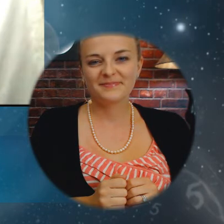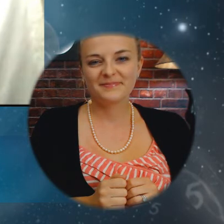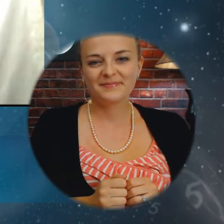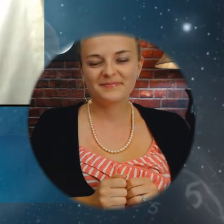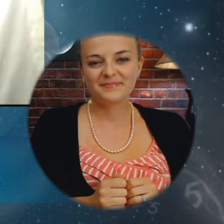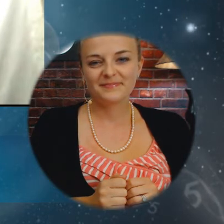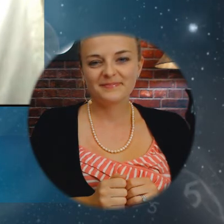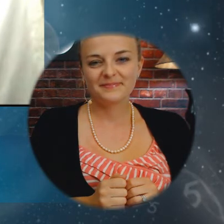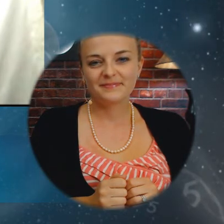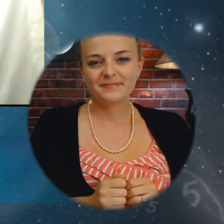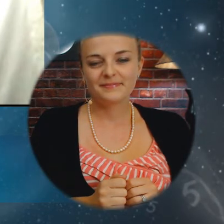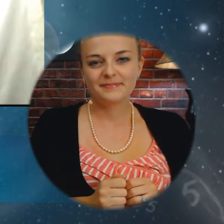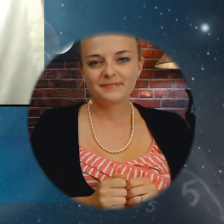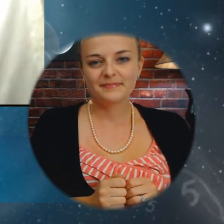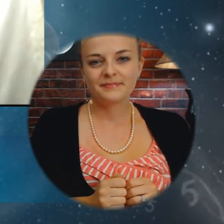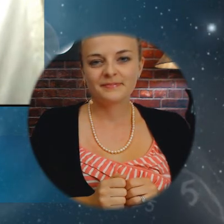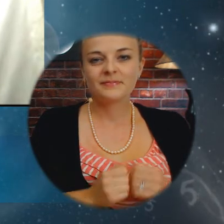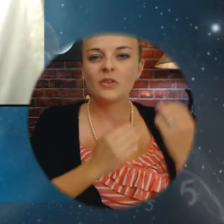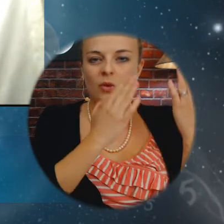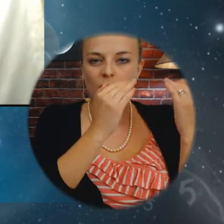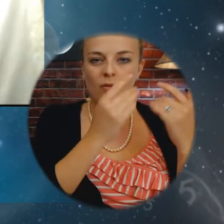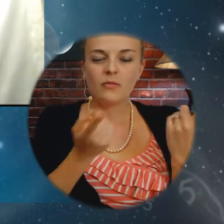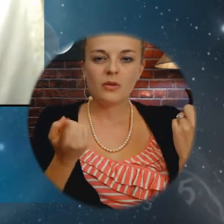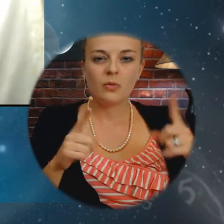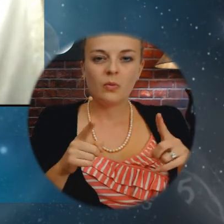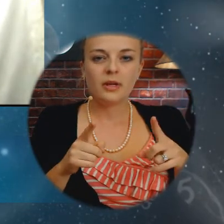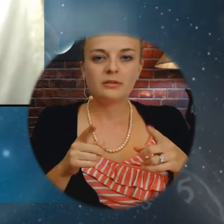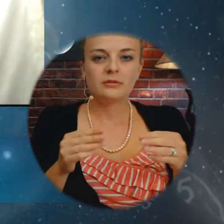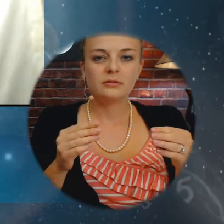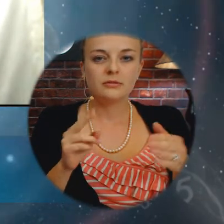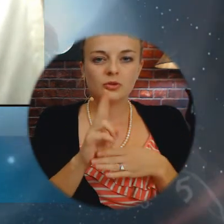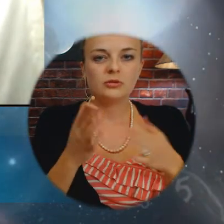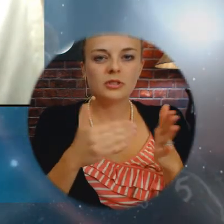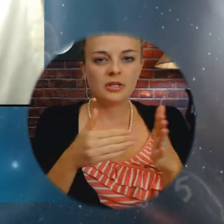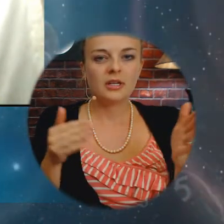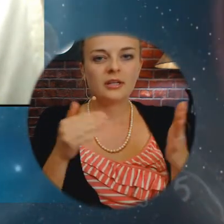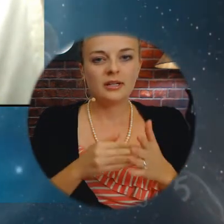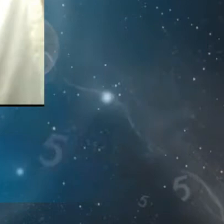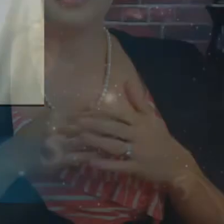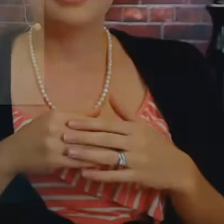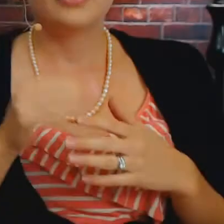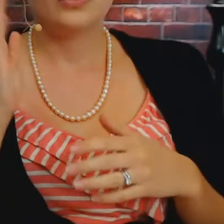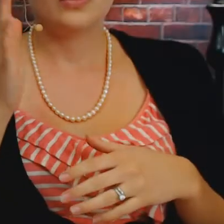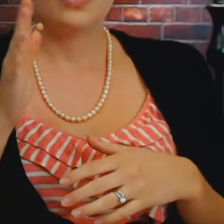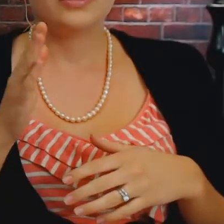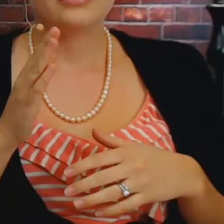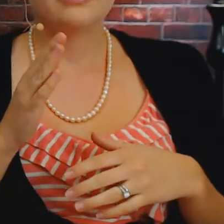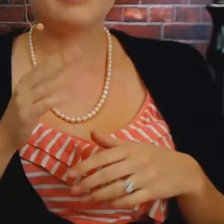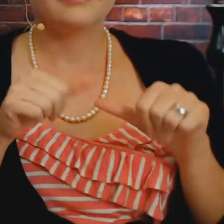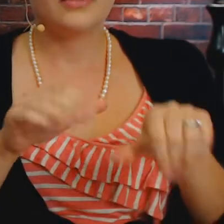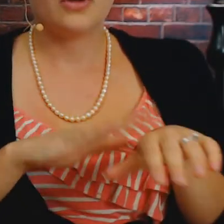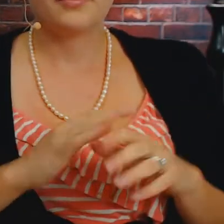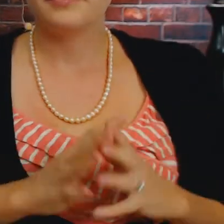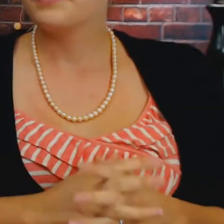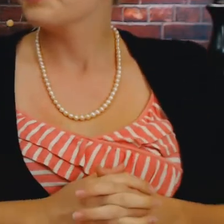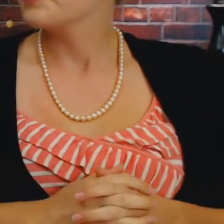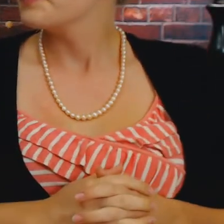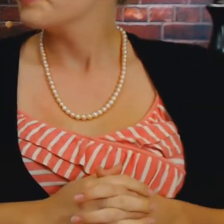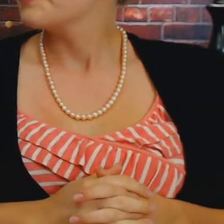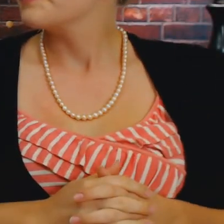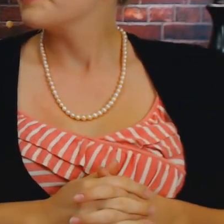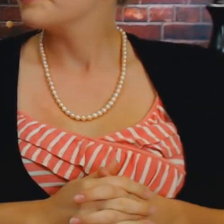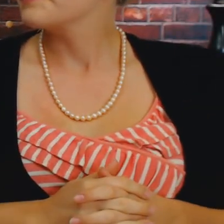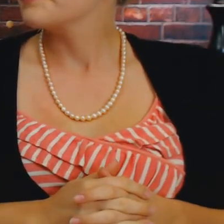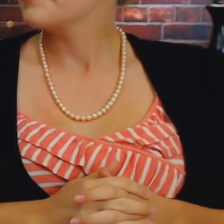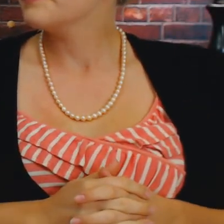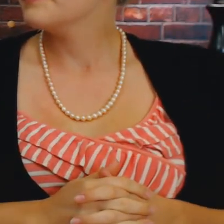hopefully, you know, through use, they're not going to do over time. If I can just interject, thinking about the design of